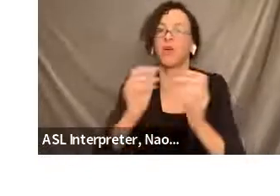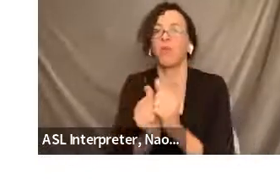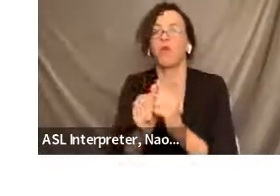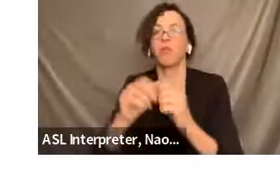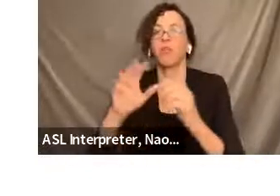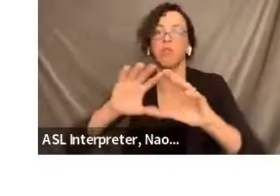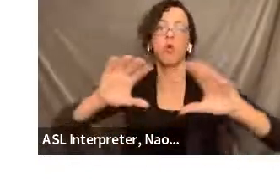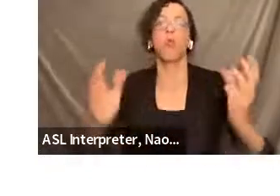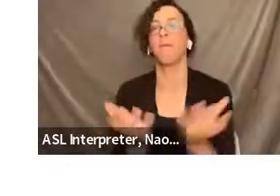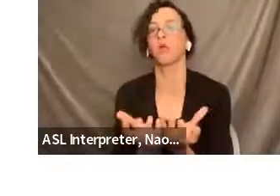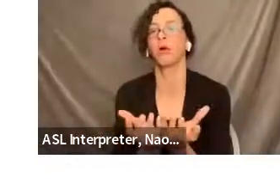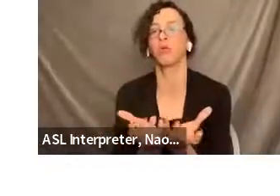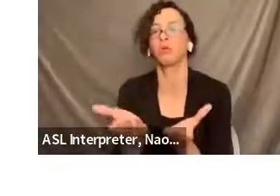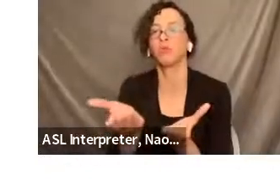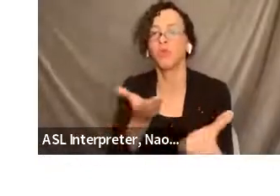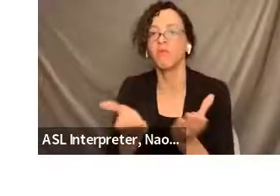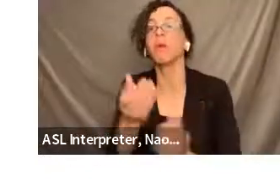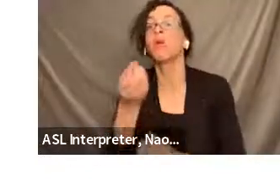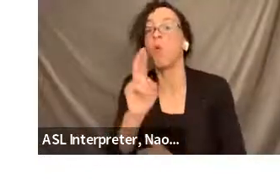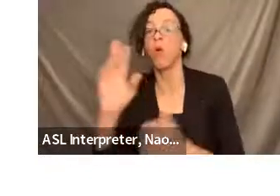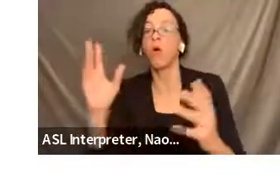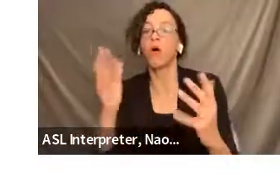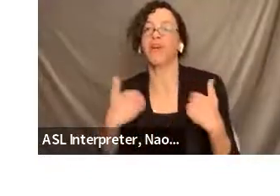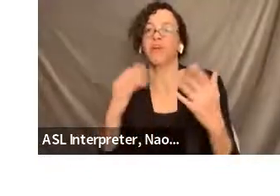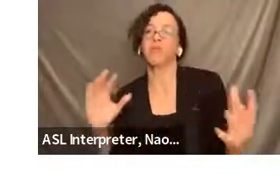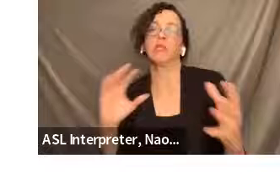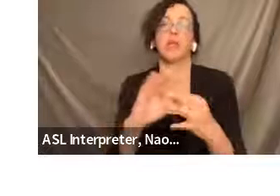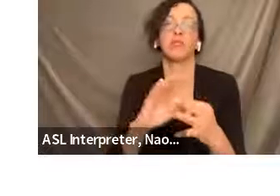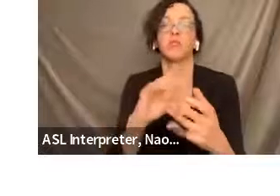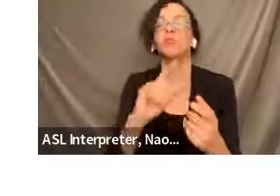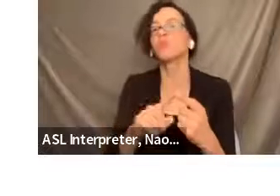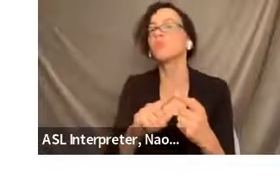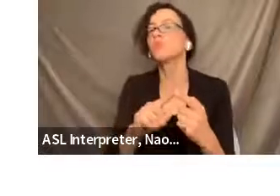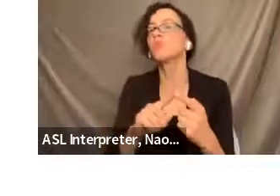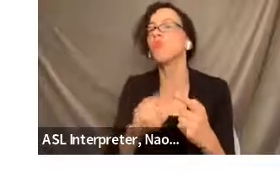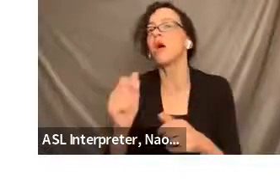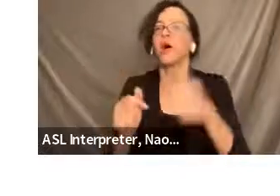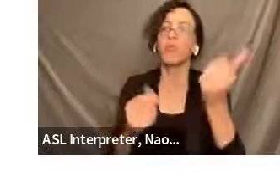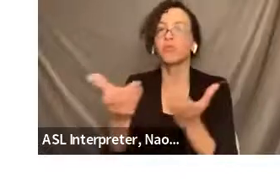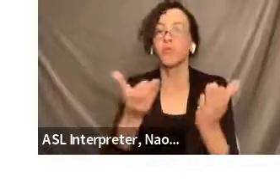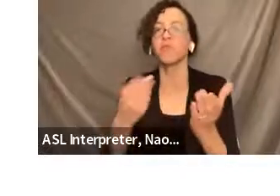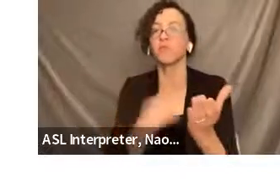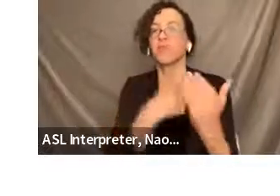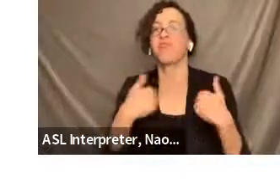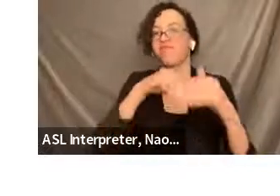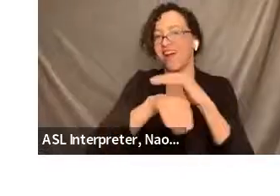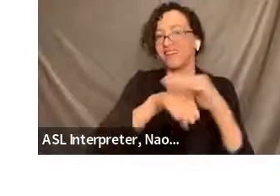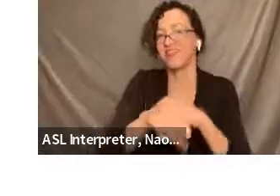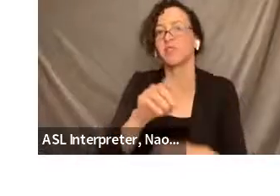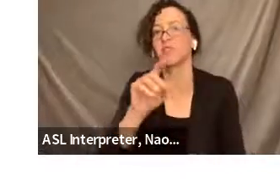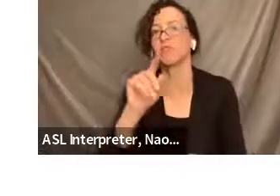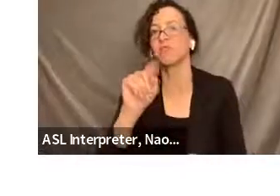resources that we have access to. So that's the second route. And then the third route is we see a role